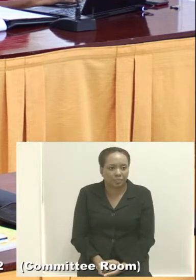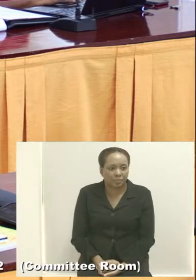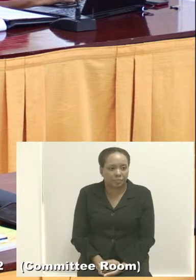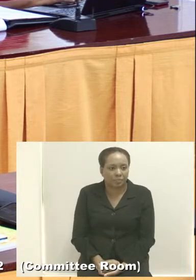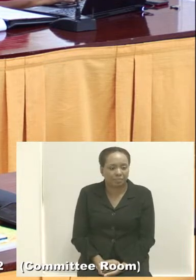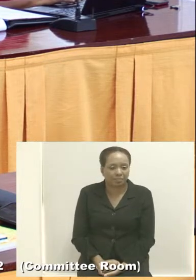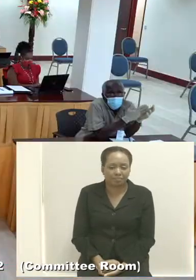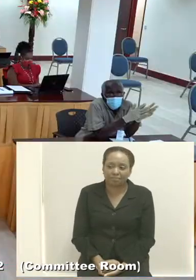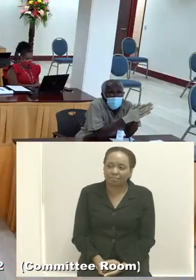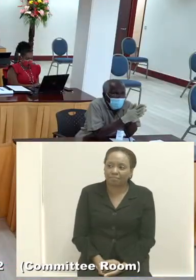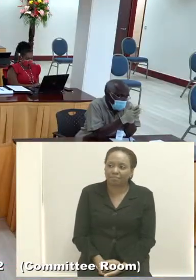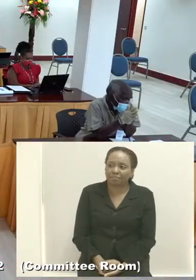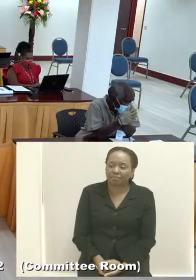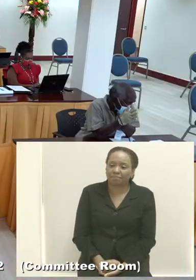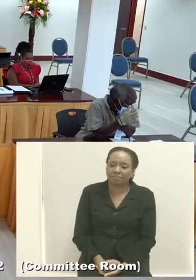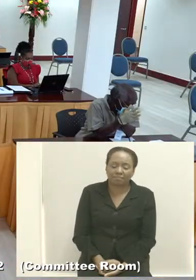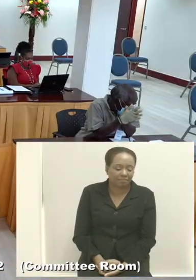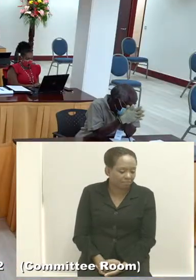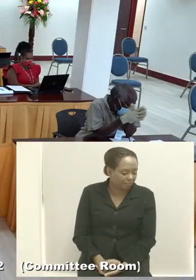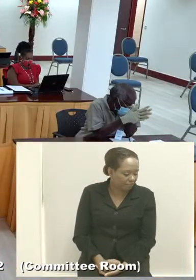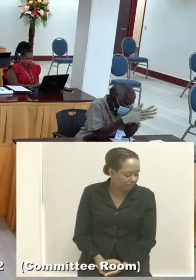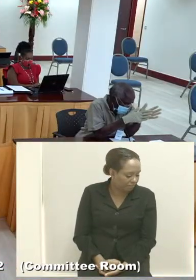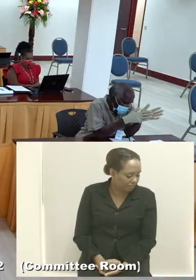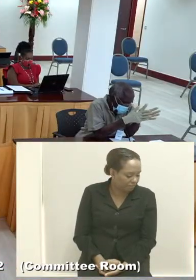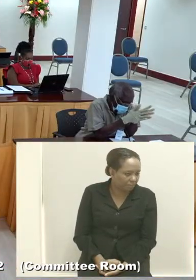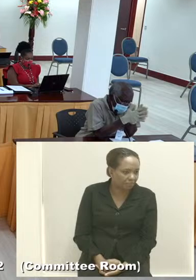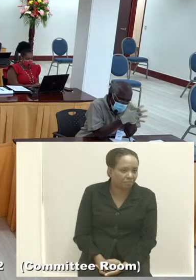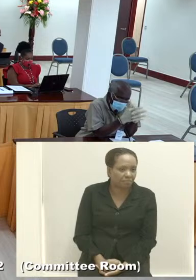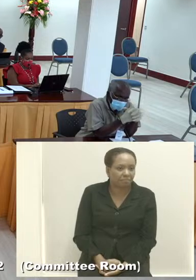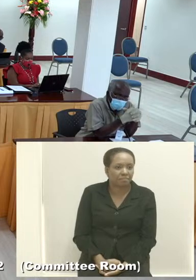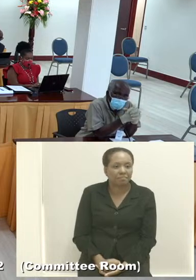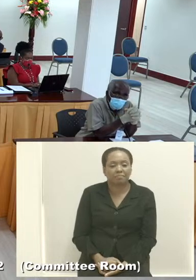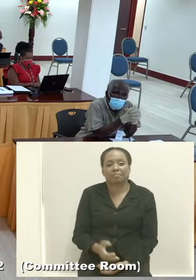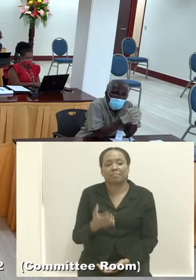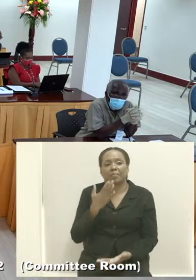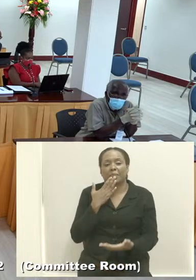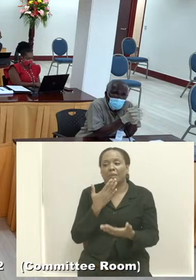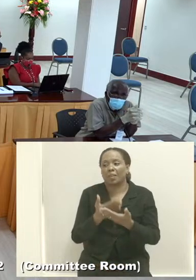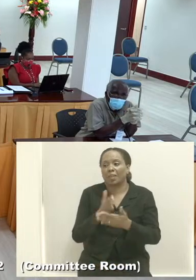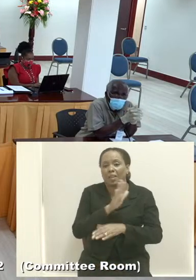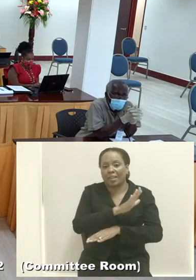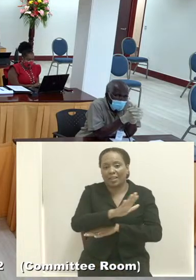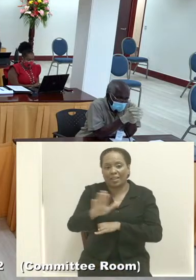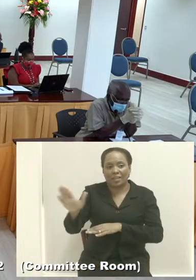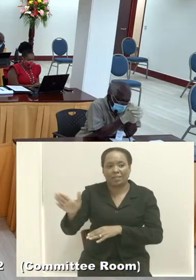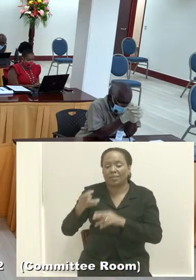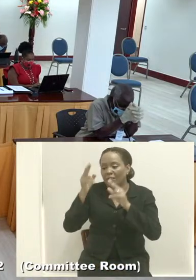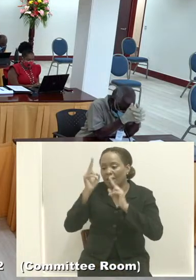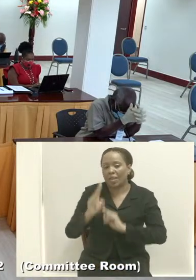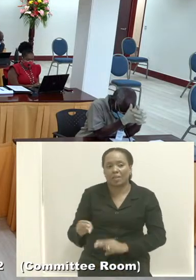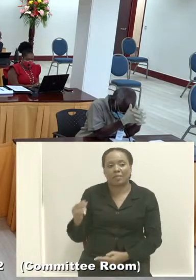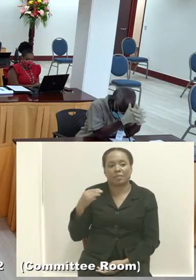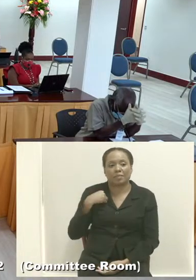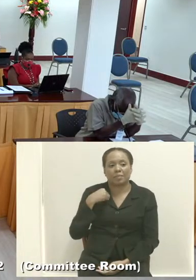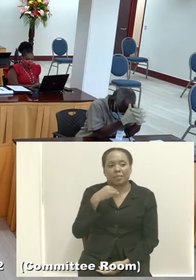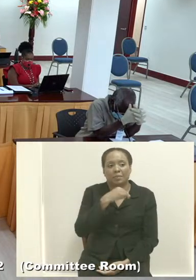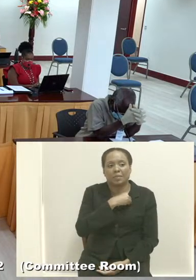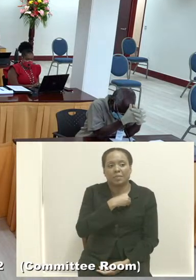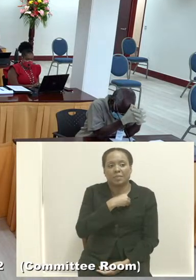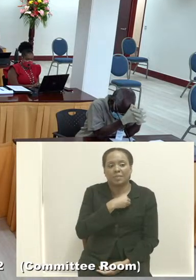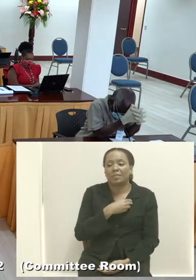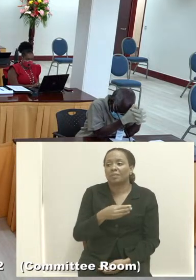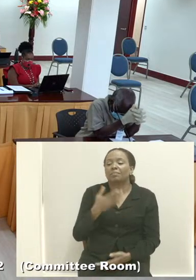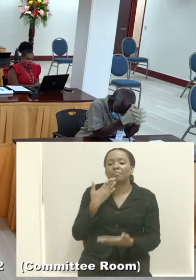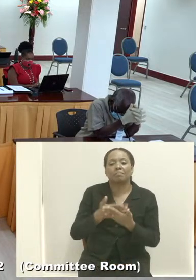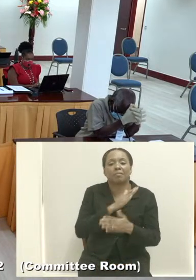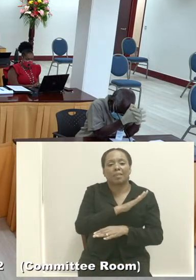Good afternoon, honorable members of this honorable chamber. And my name is Brian